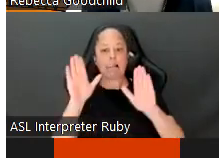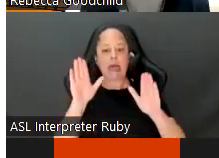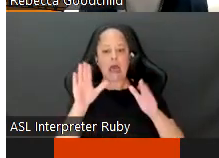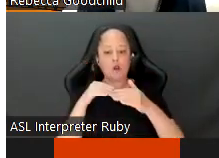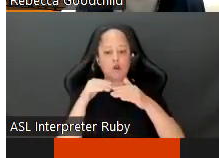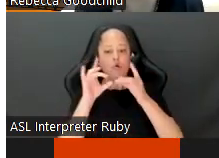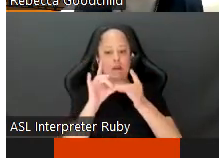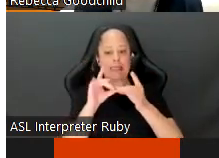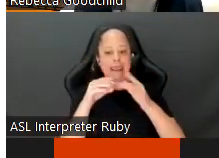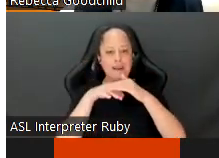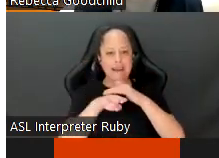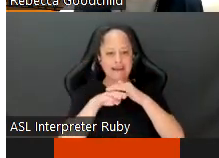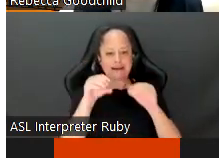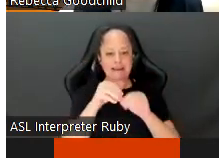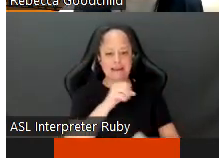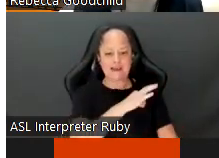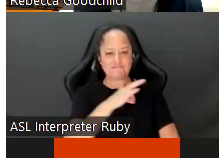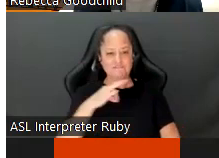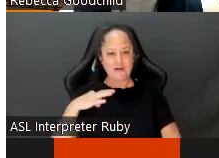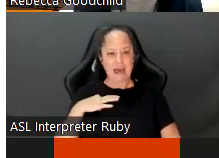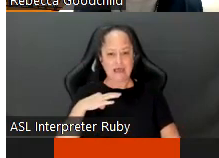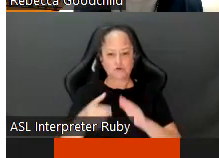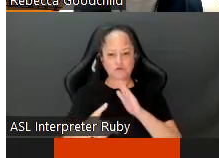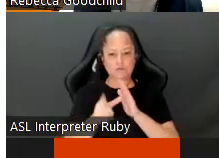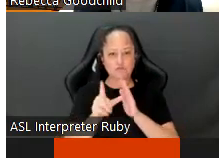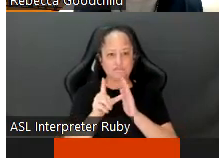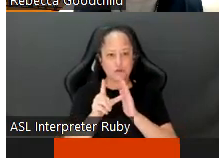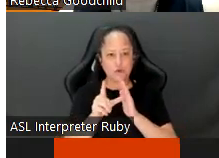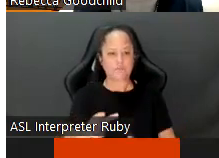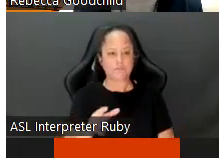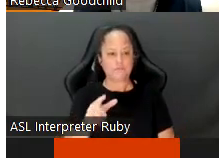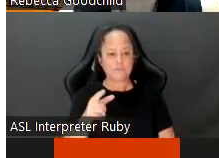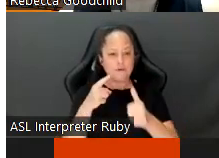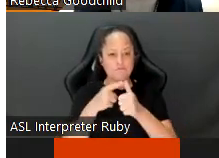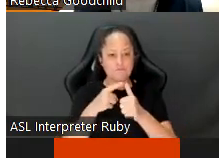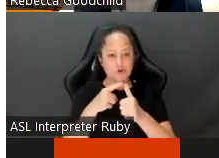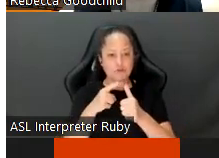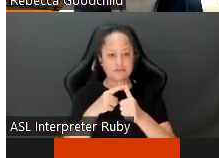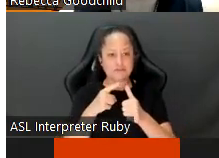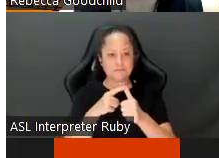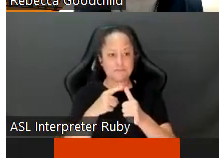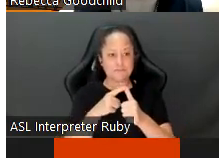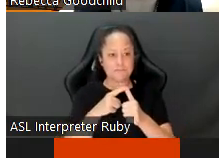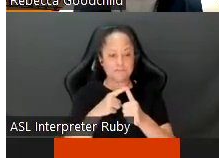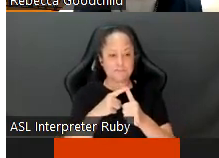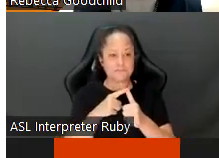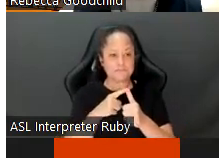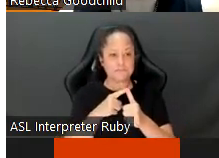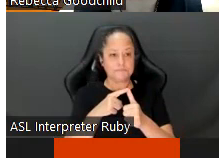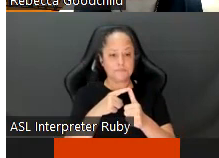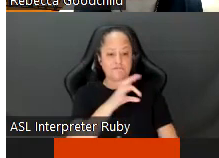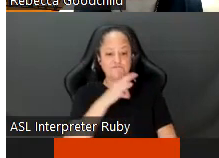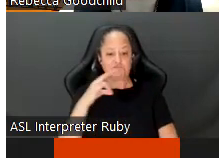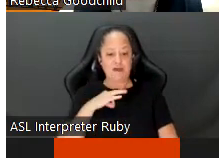accessibility in a faculty review. So first and foremost is that faculty